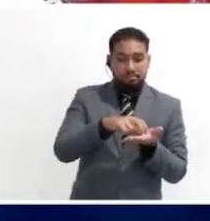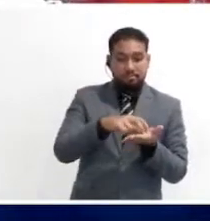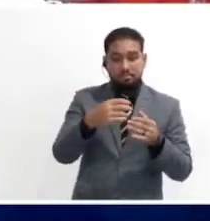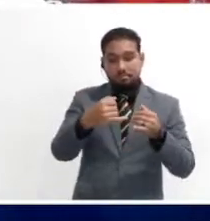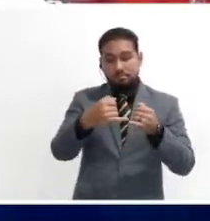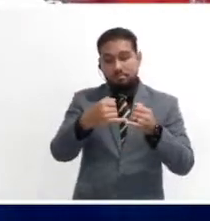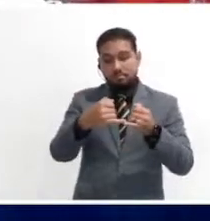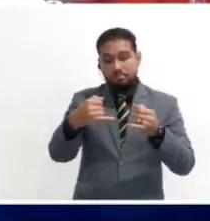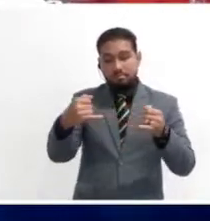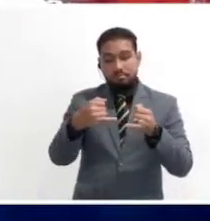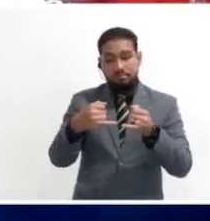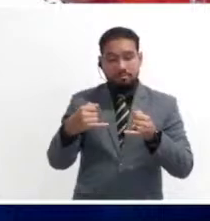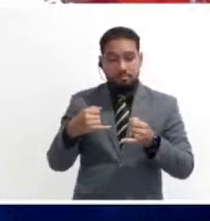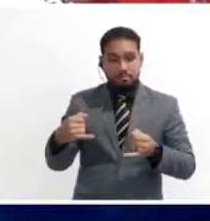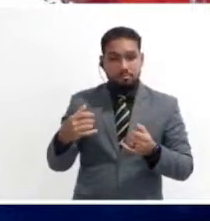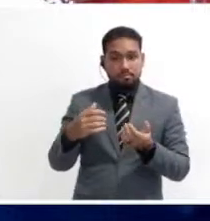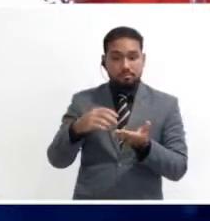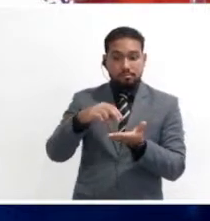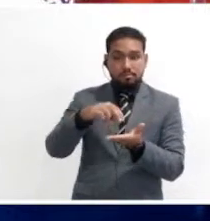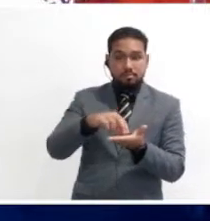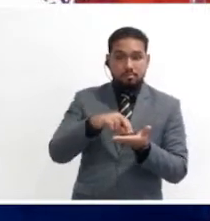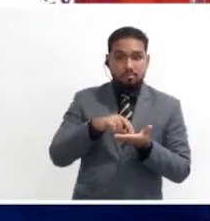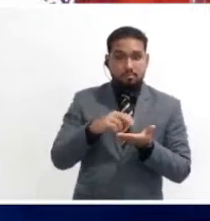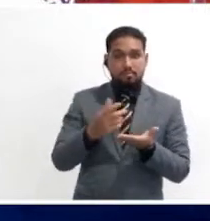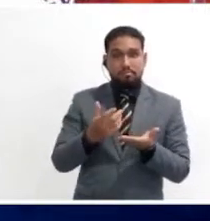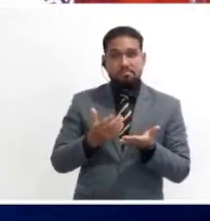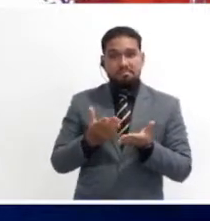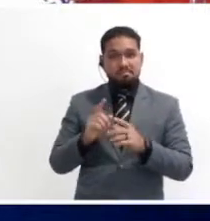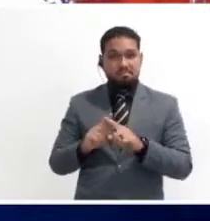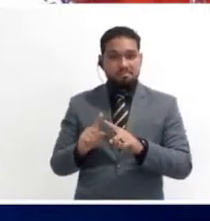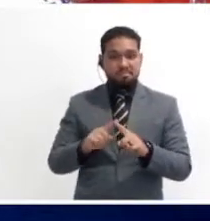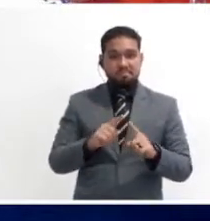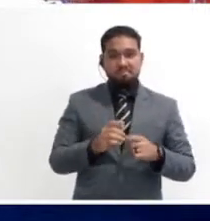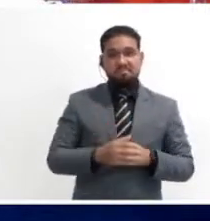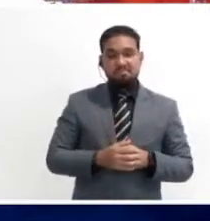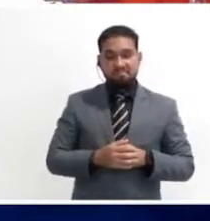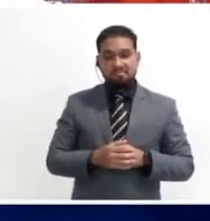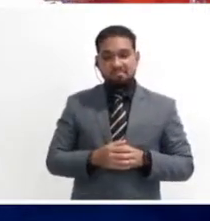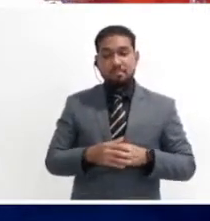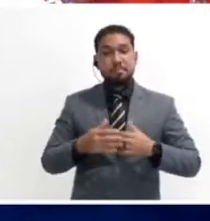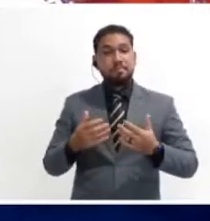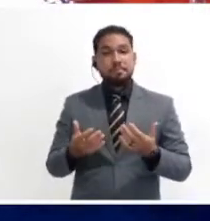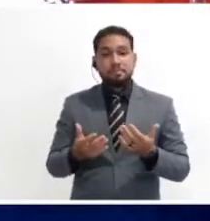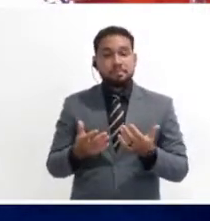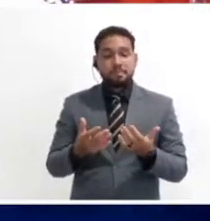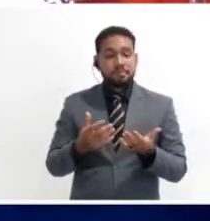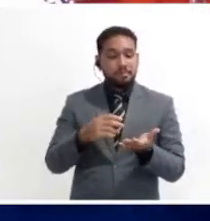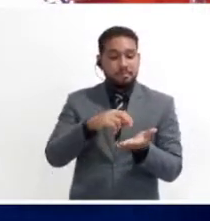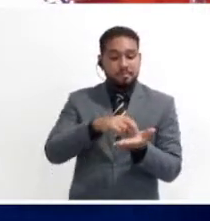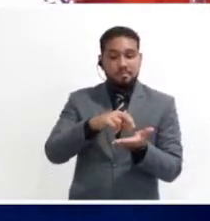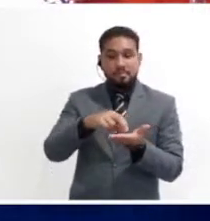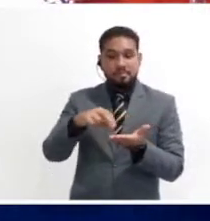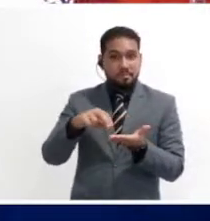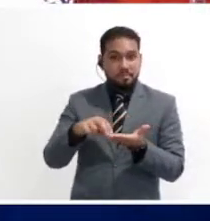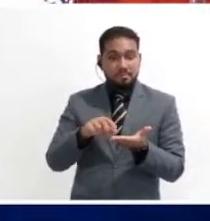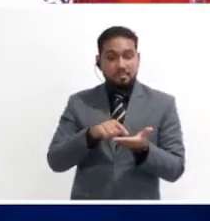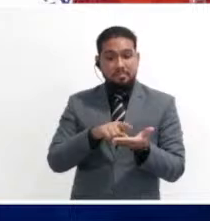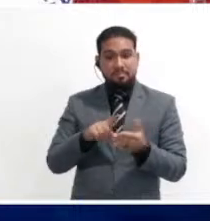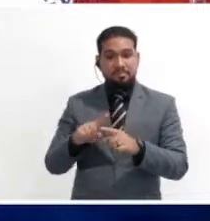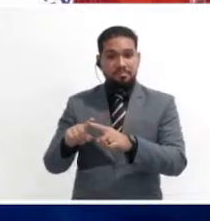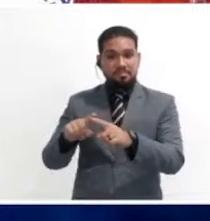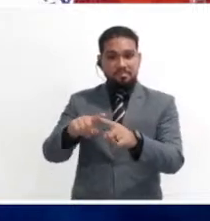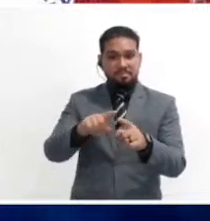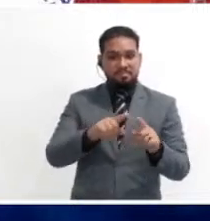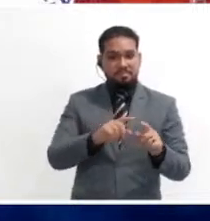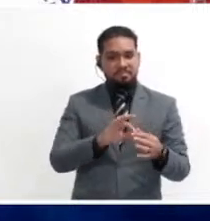It's the underfill for flip chip as a type of encapsulant, but probably the most common in packaging is molding. So you're seeing